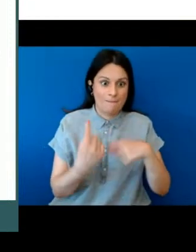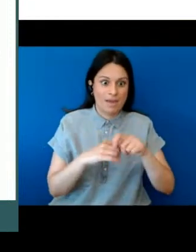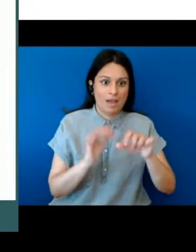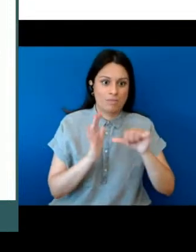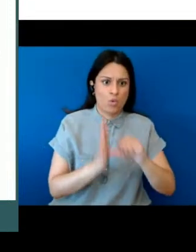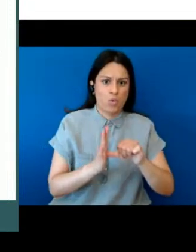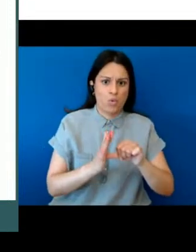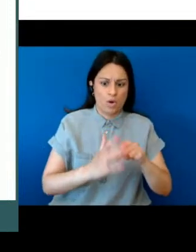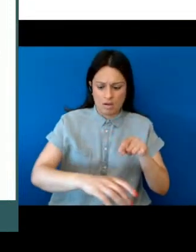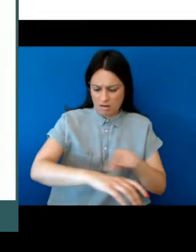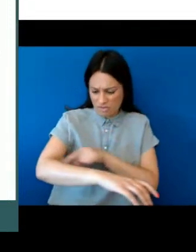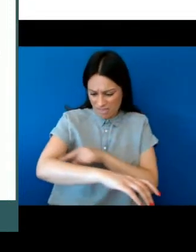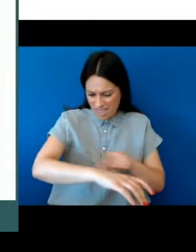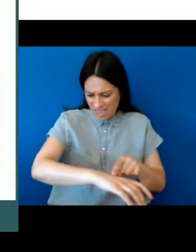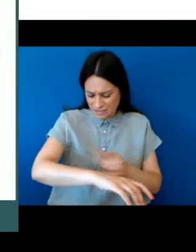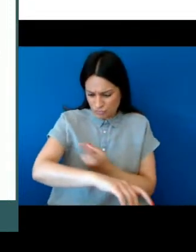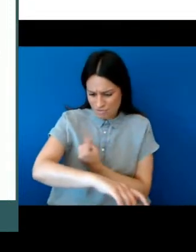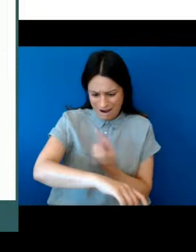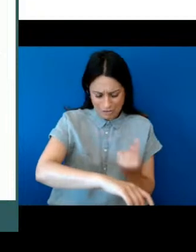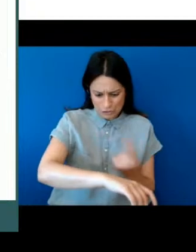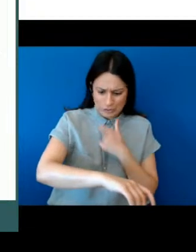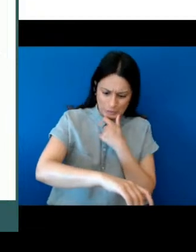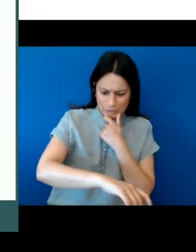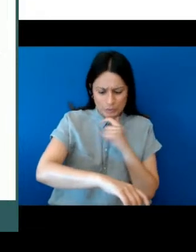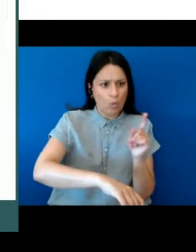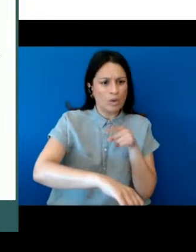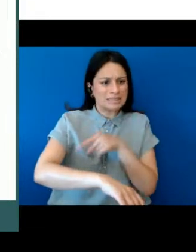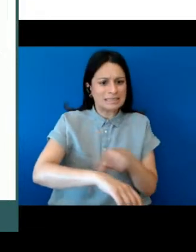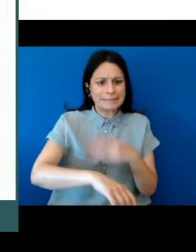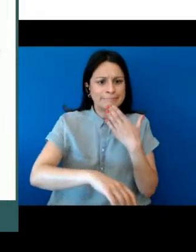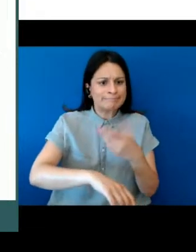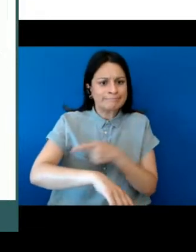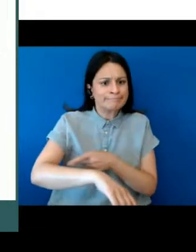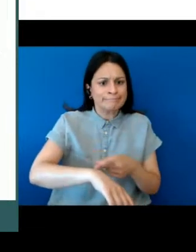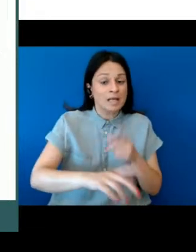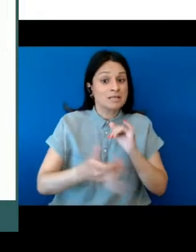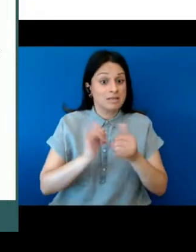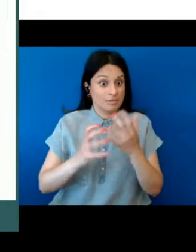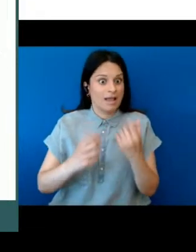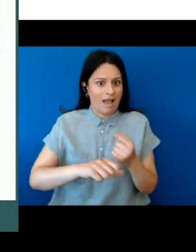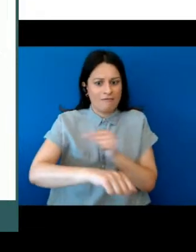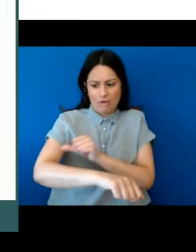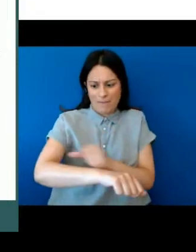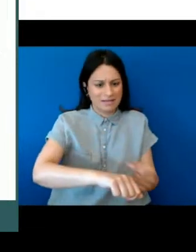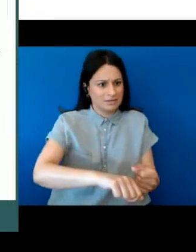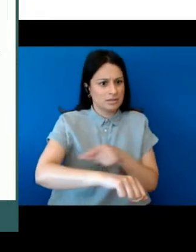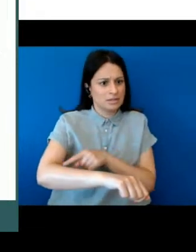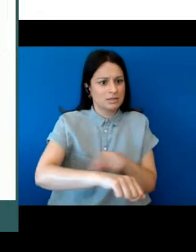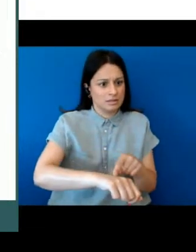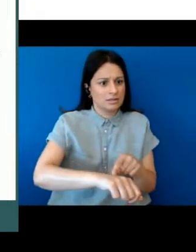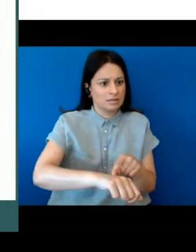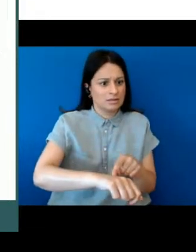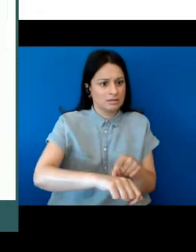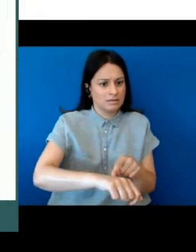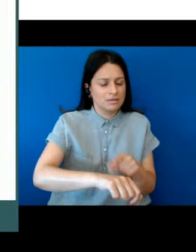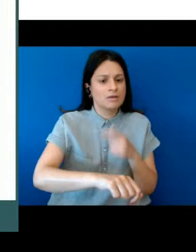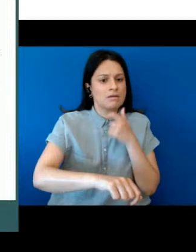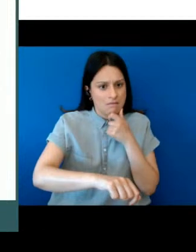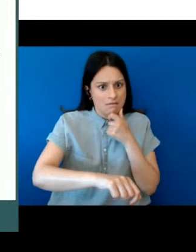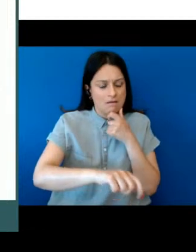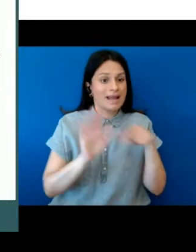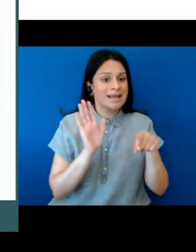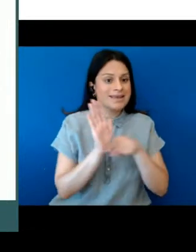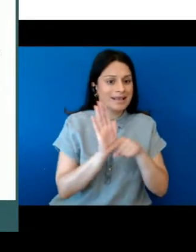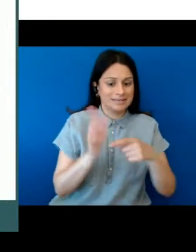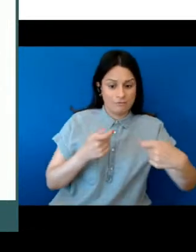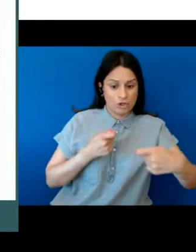interpret. Sometimes you can see a pattern. So, you know, the negative control might be